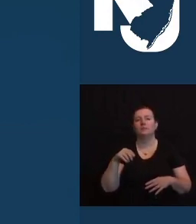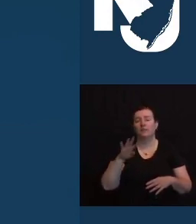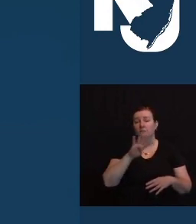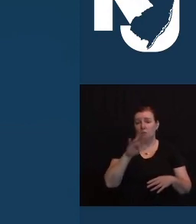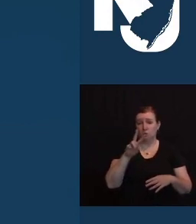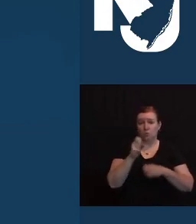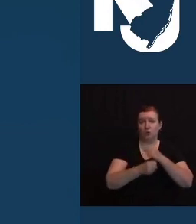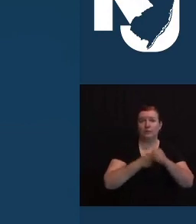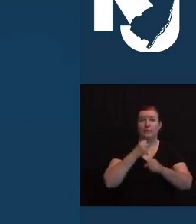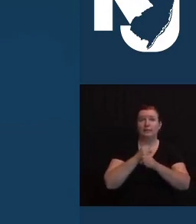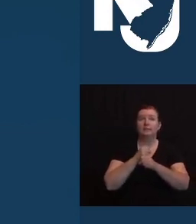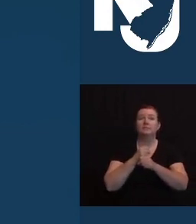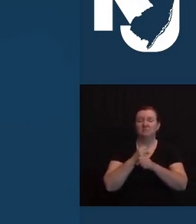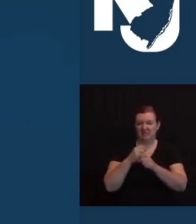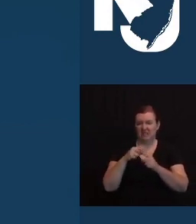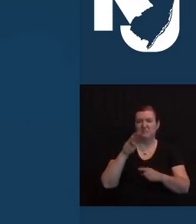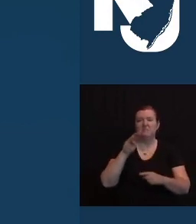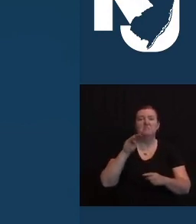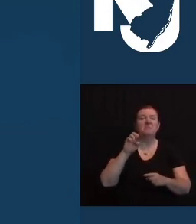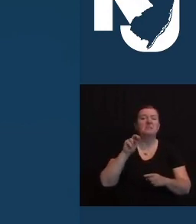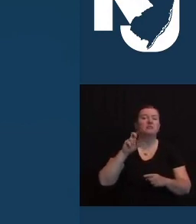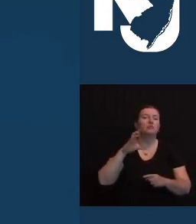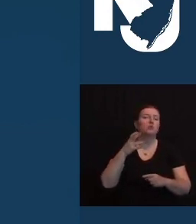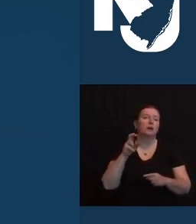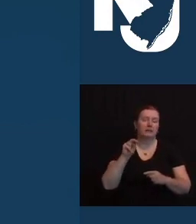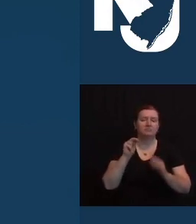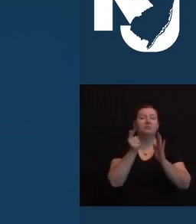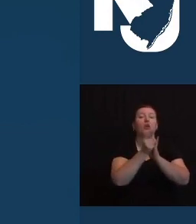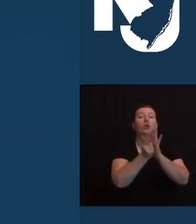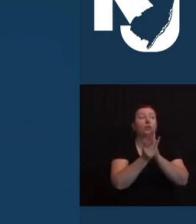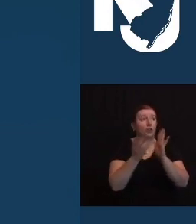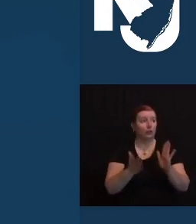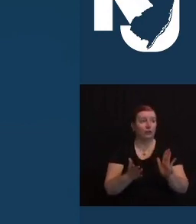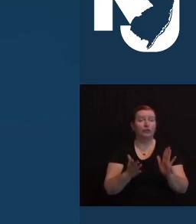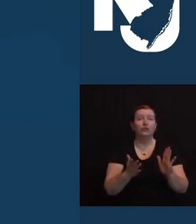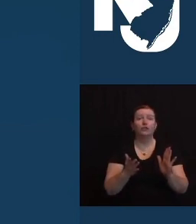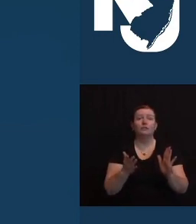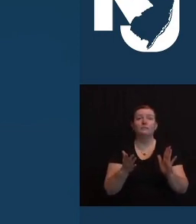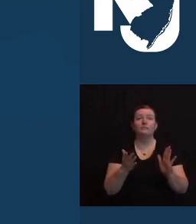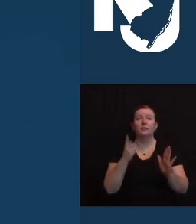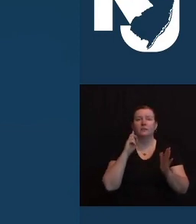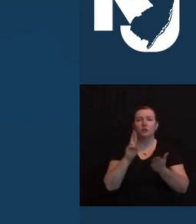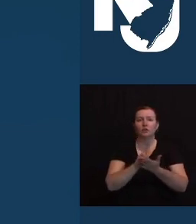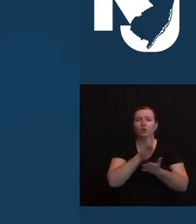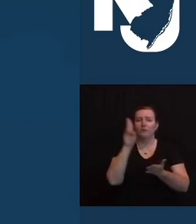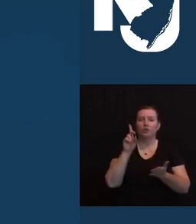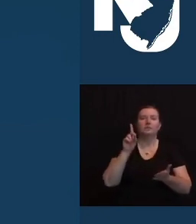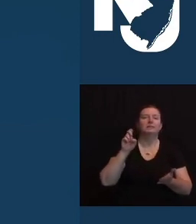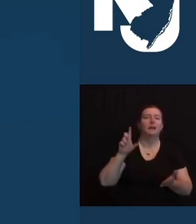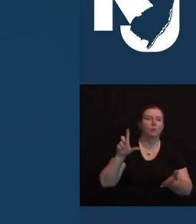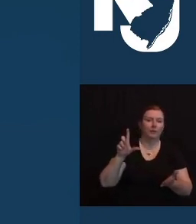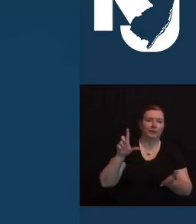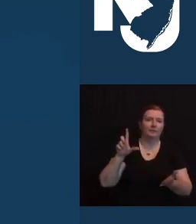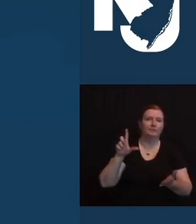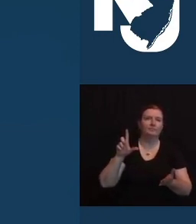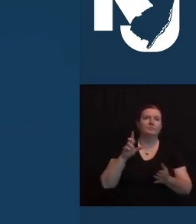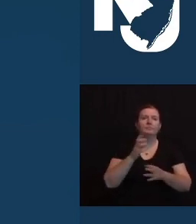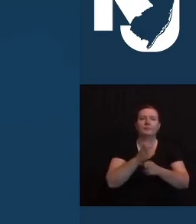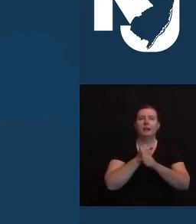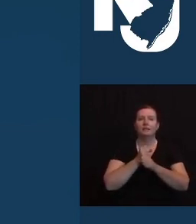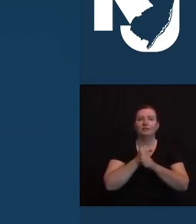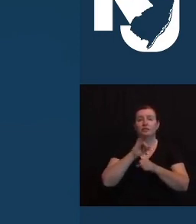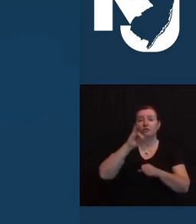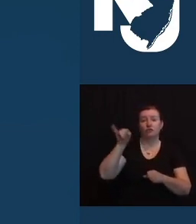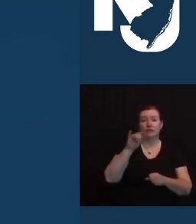earned degrees in history and political science from the University of Delaware before attaining his Juris Doctorate from Seton Hall Law